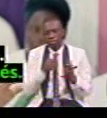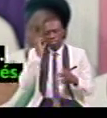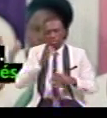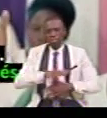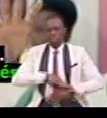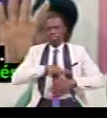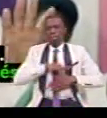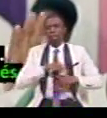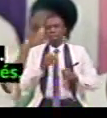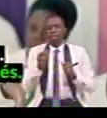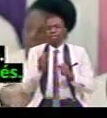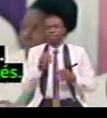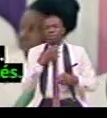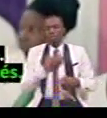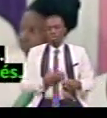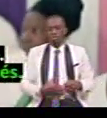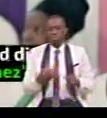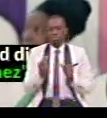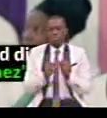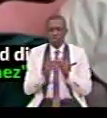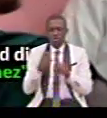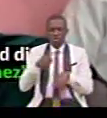every time